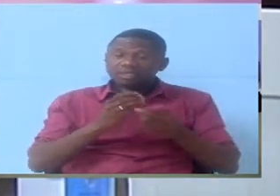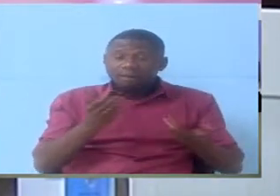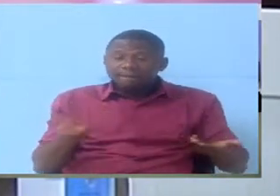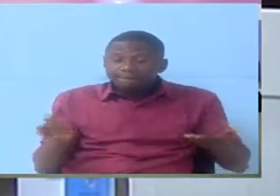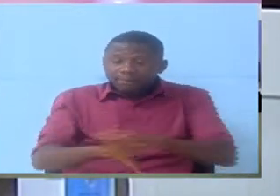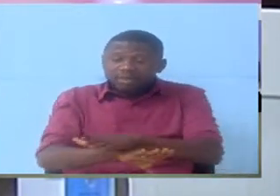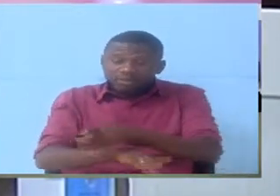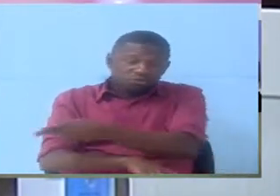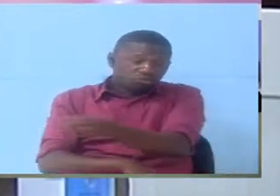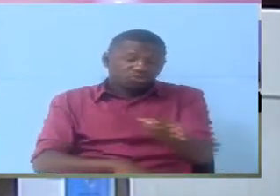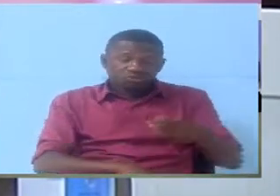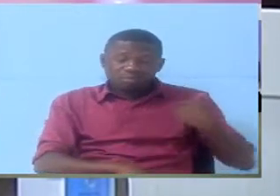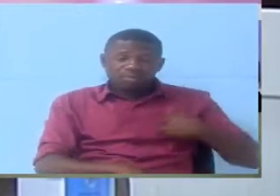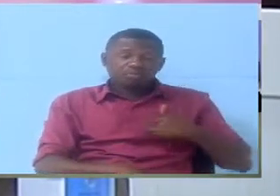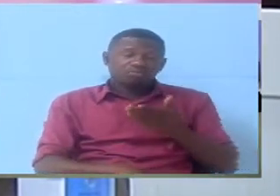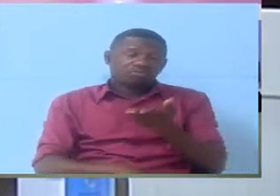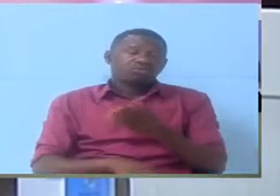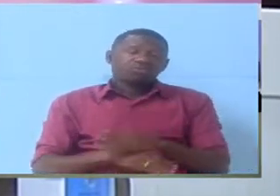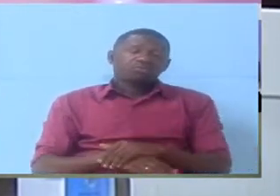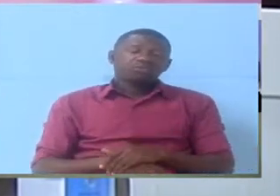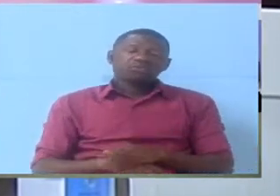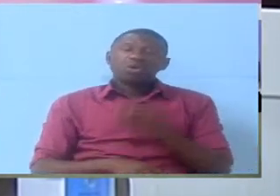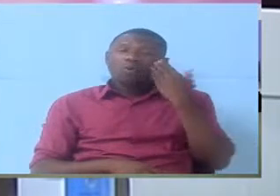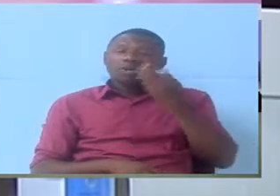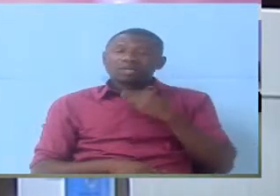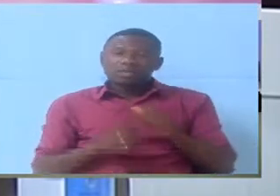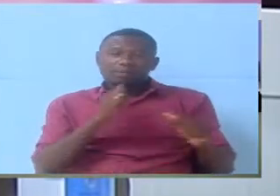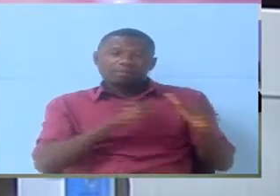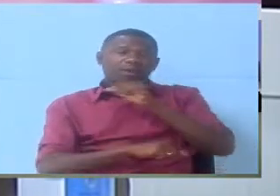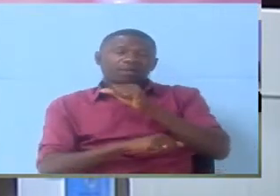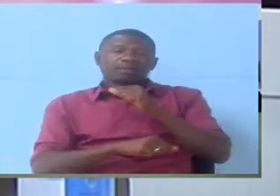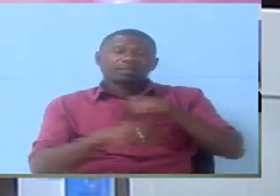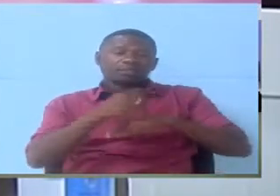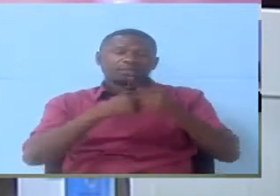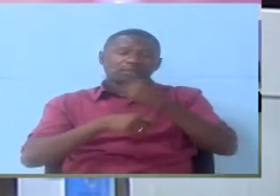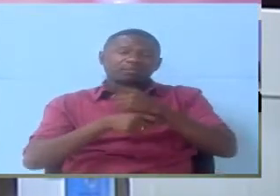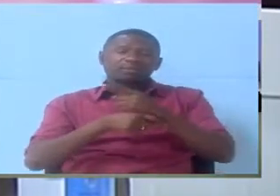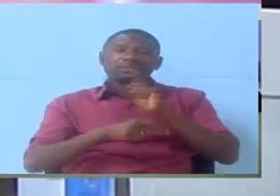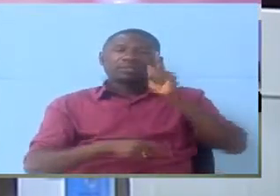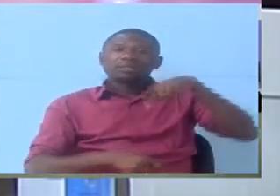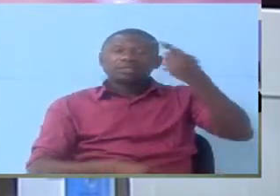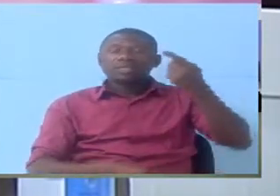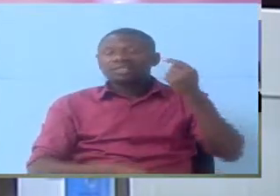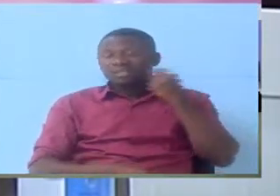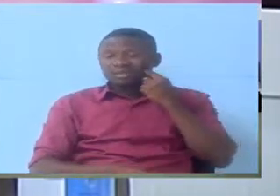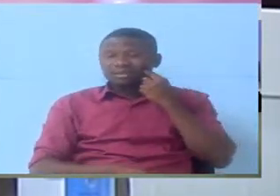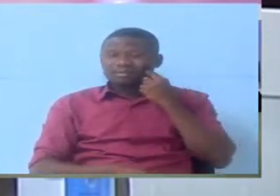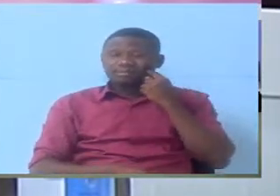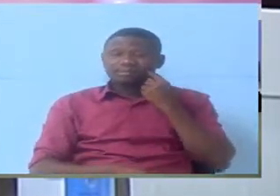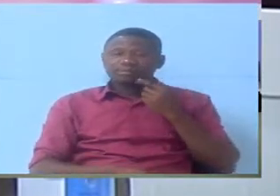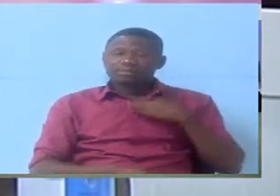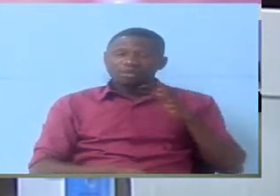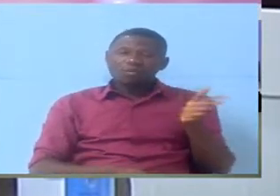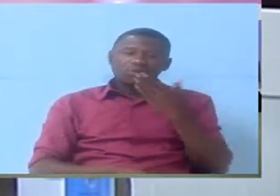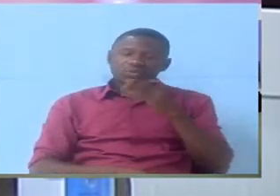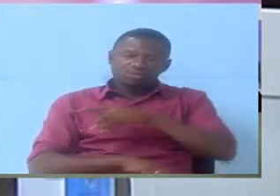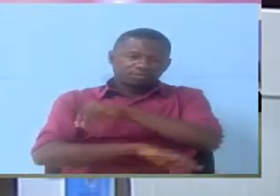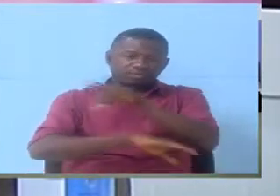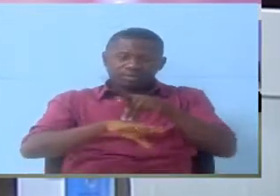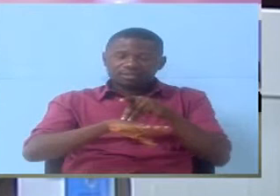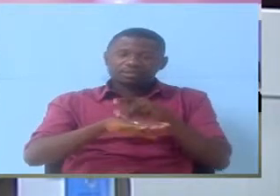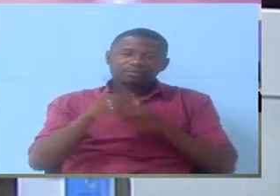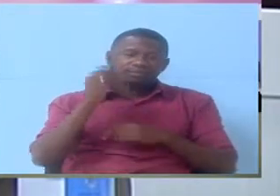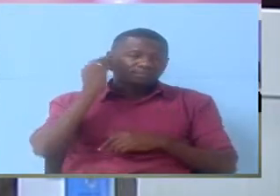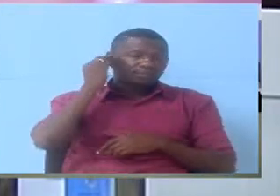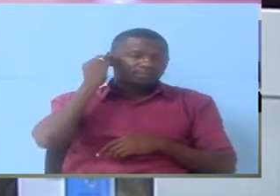fango ma beeta ba de rotole. So when I came back, bi mu rota nang, the next day, al asamo, I went to the scene. Ndata